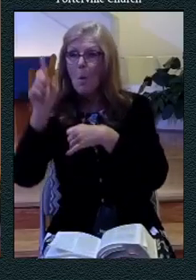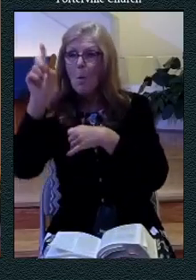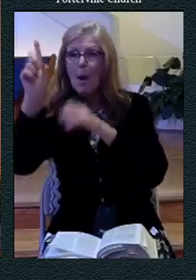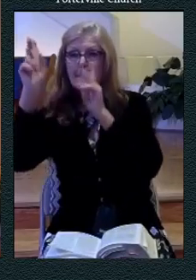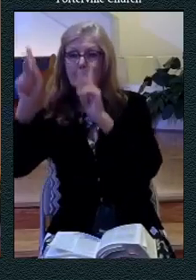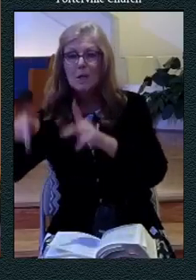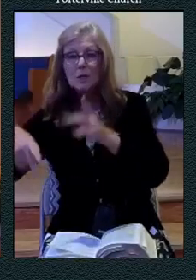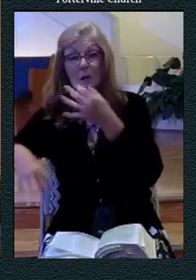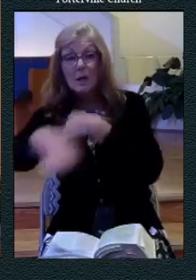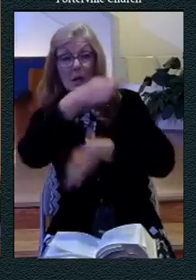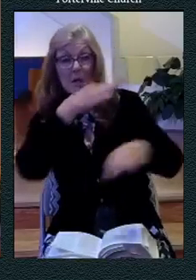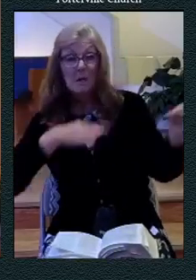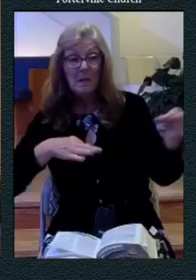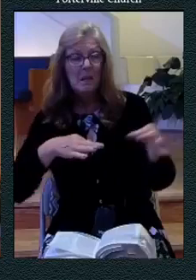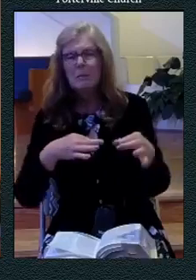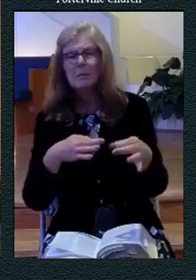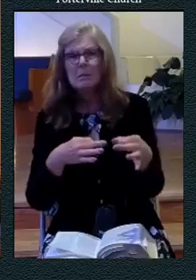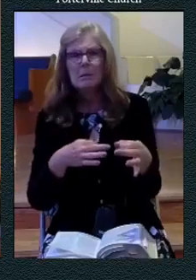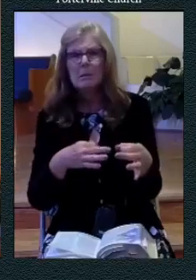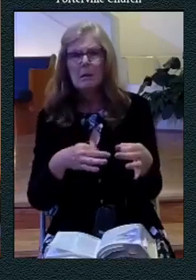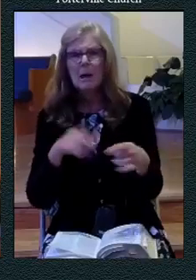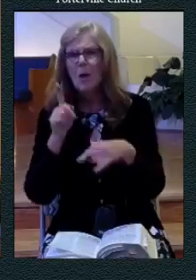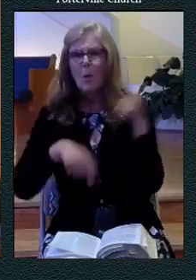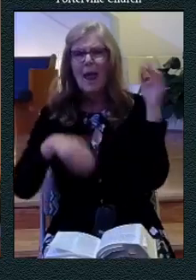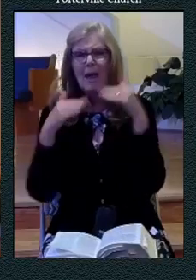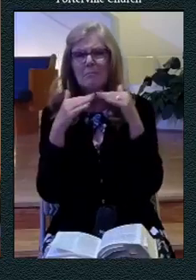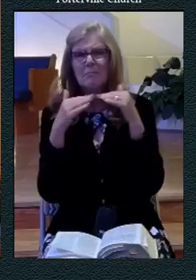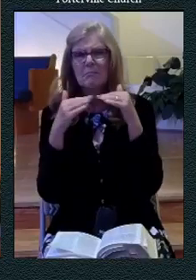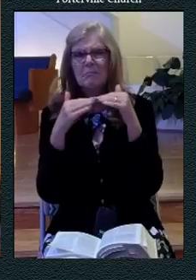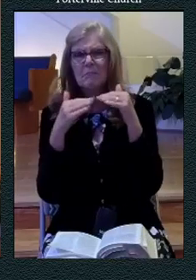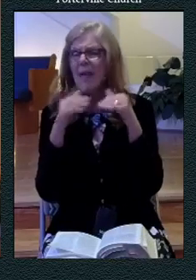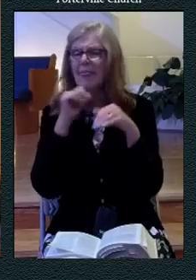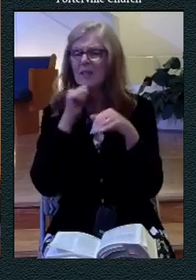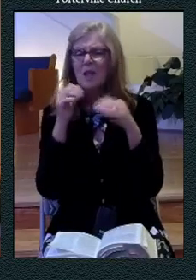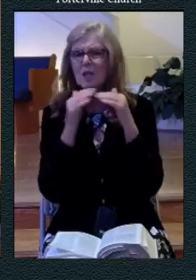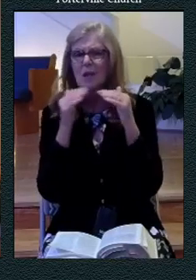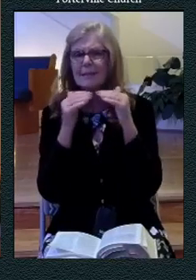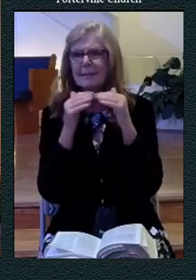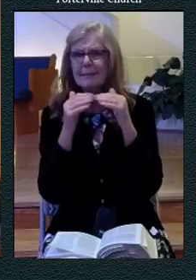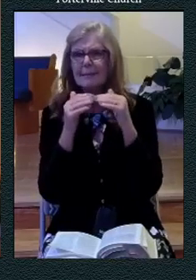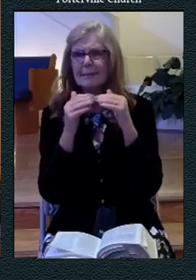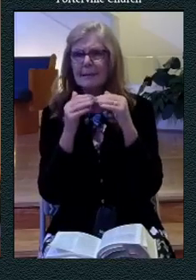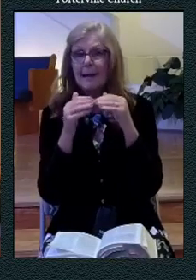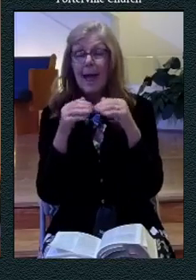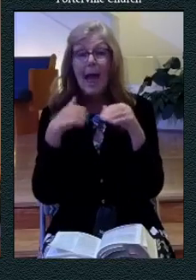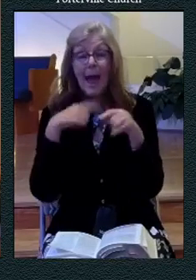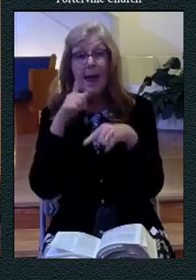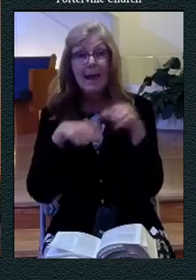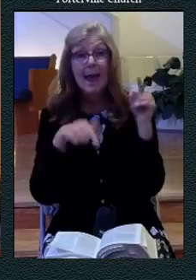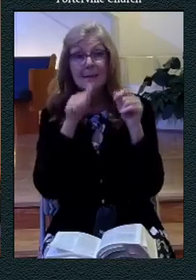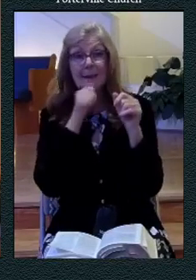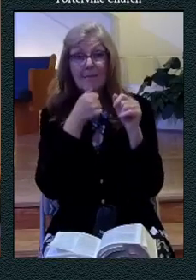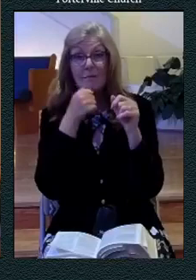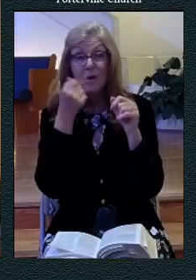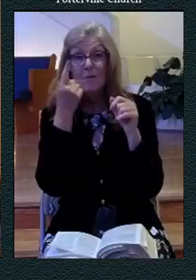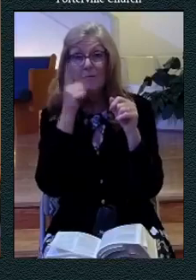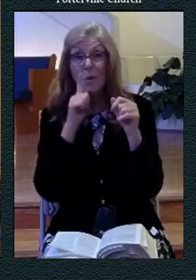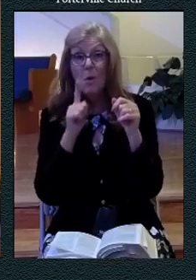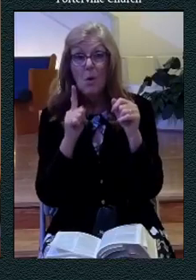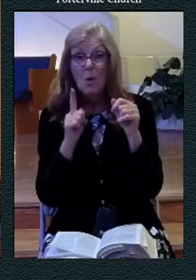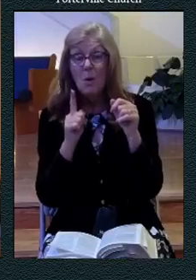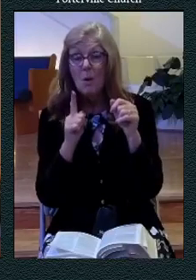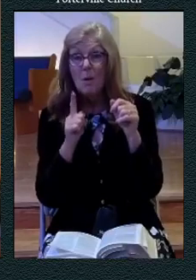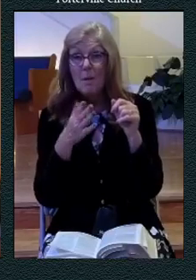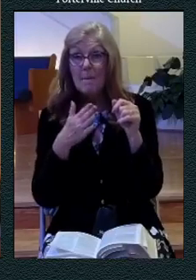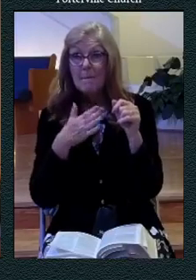other, oh, that's not even just. That's not justice. How can I suffer for your sins? And they're trying to tell us that this